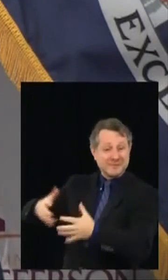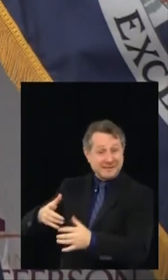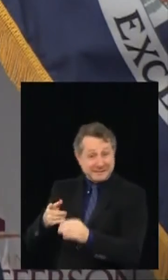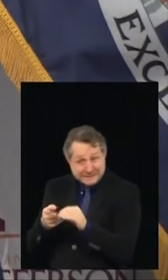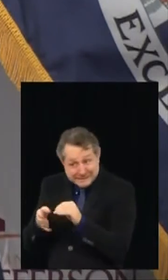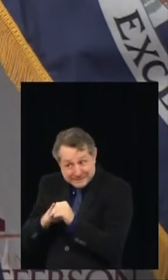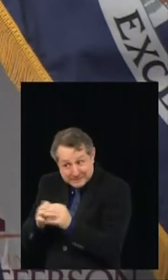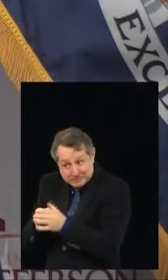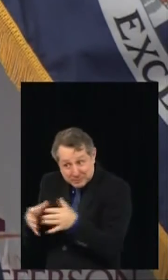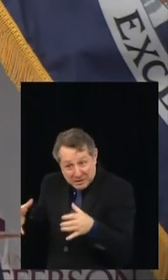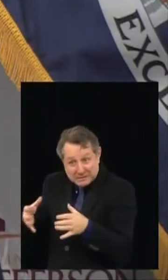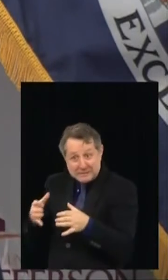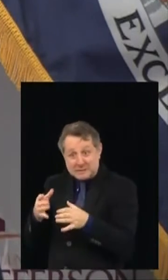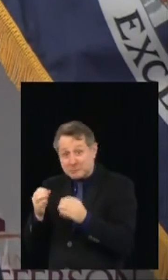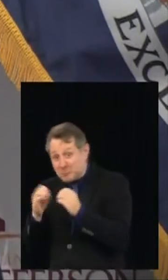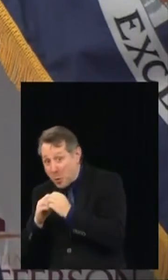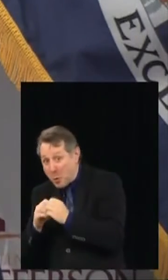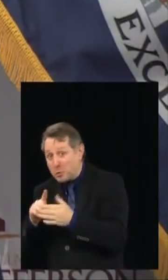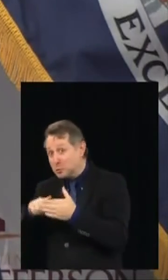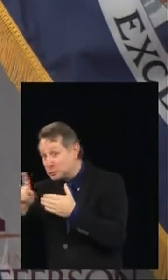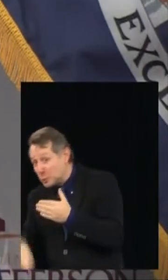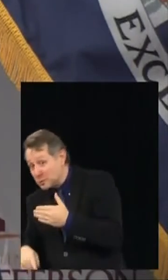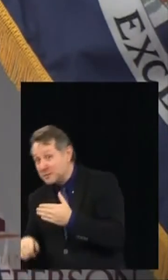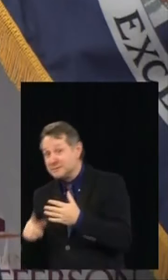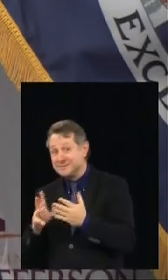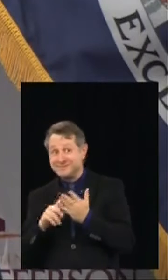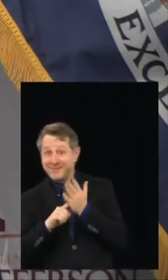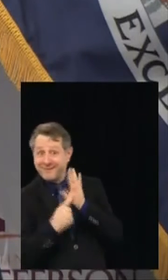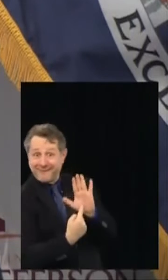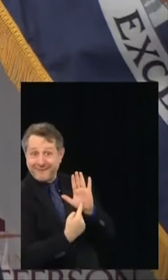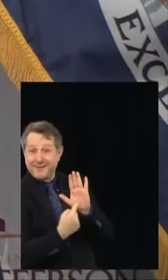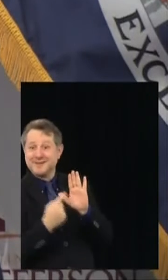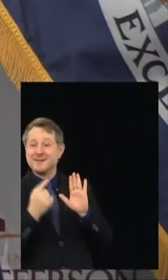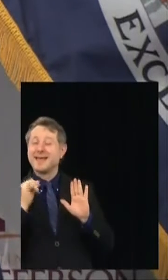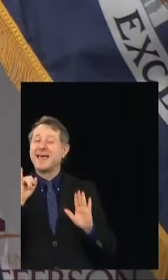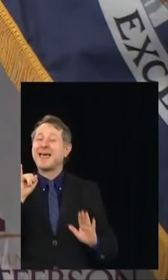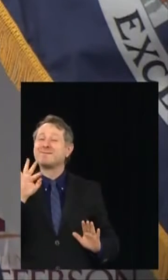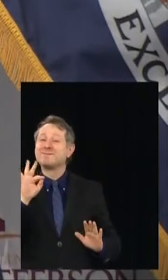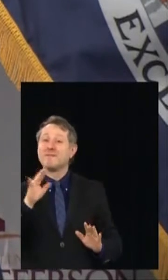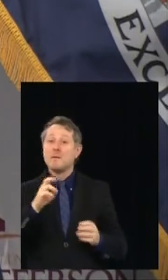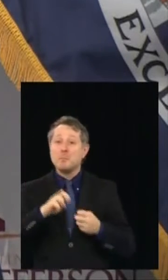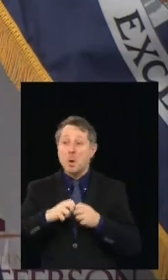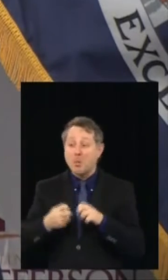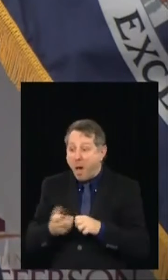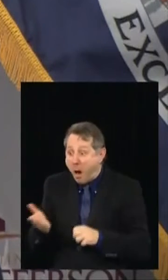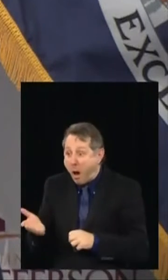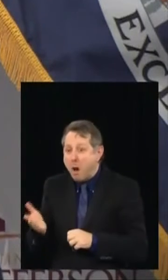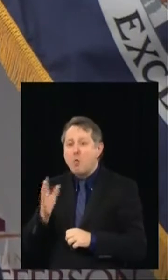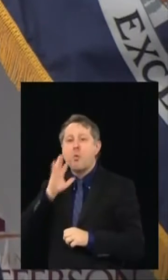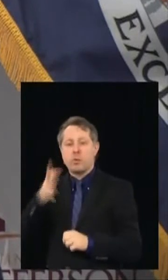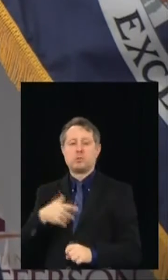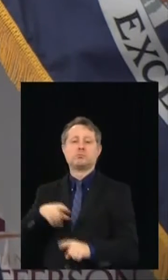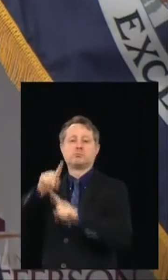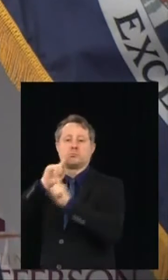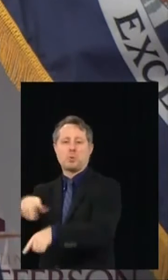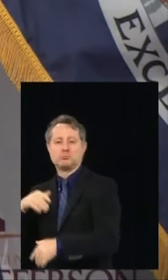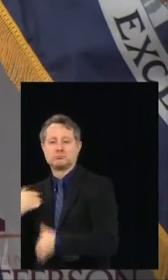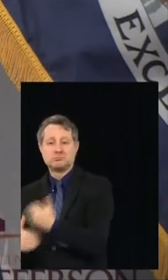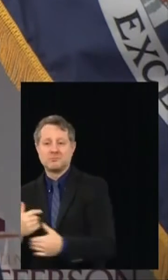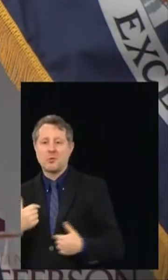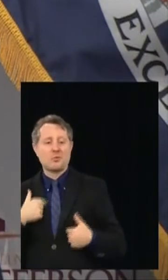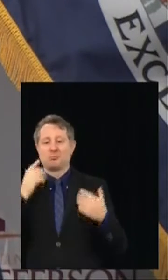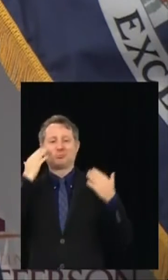testing, we make those results available. And when we see we have a problem, we respond to it. I don't know what